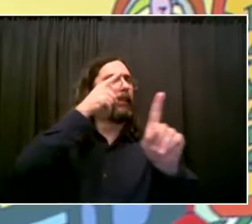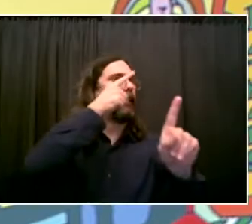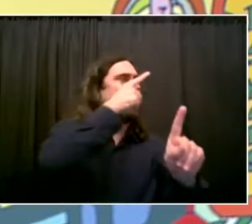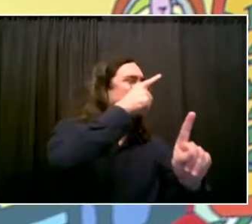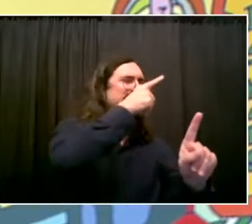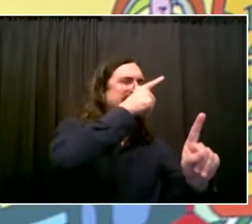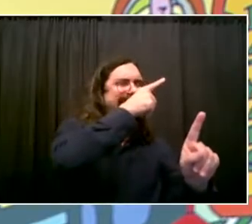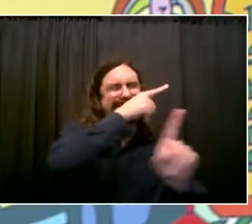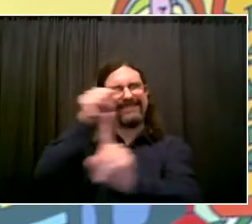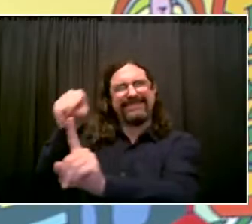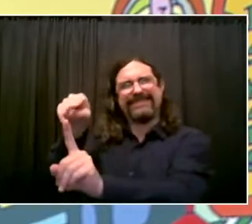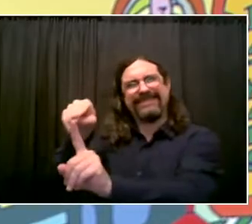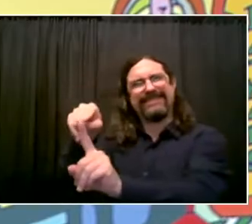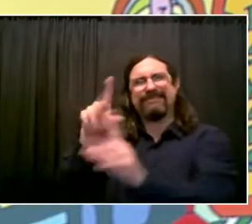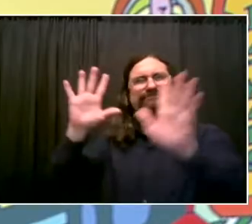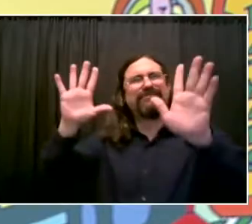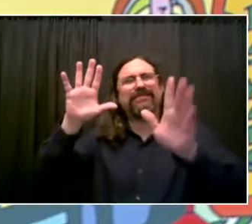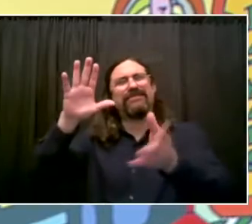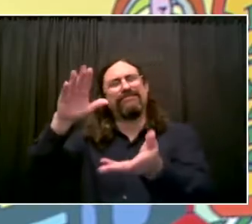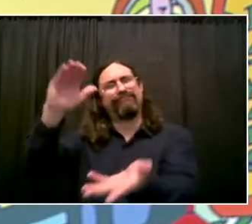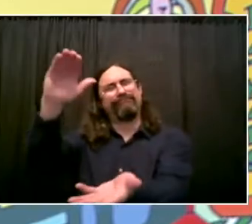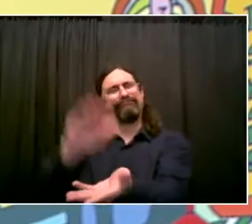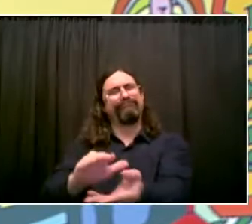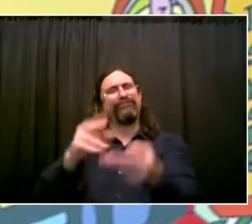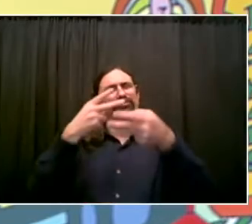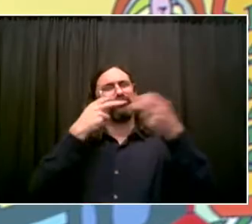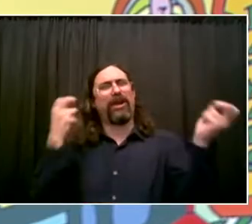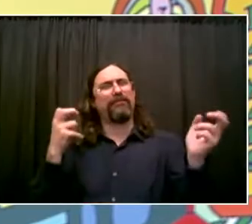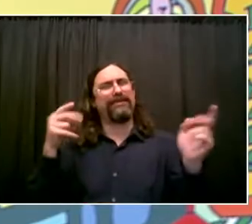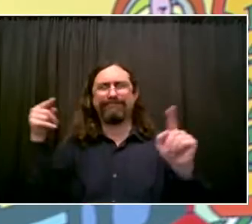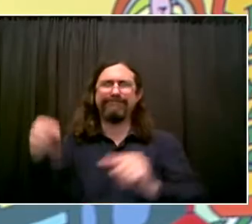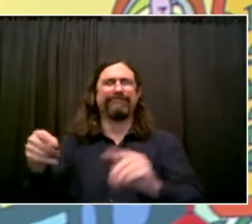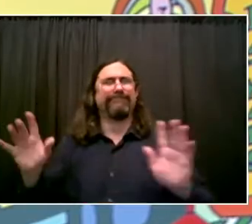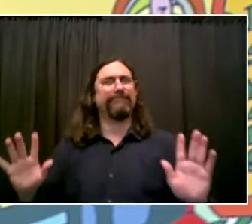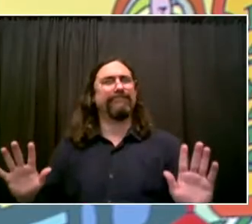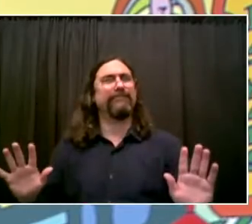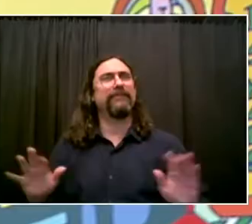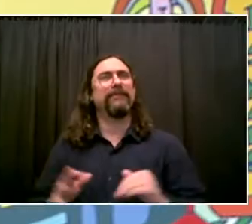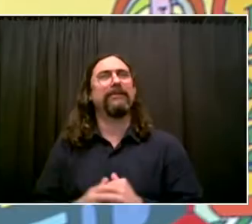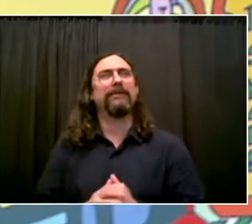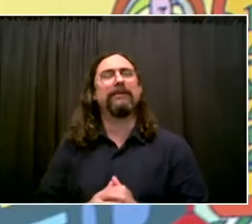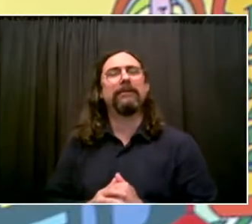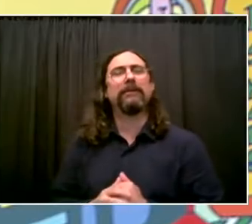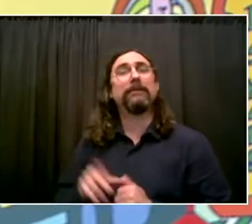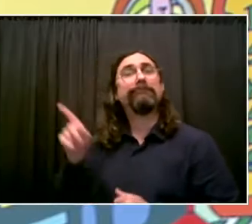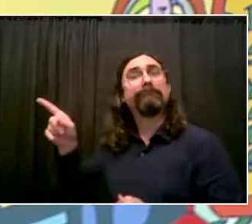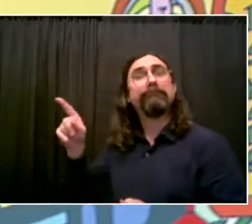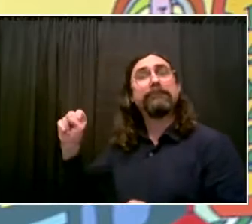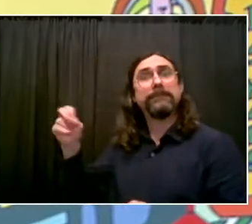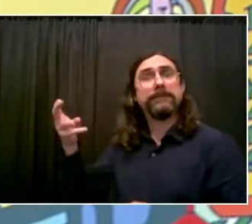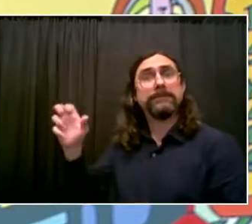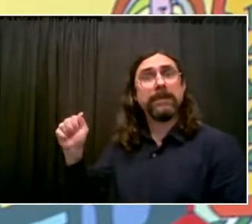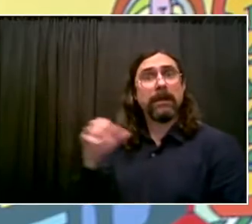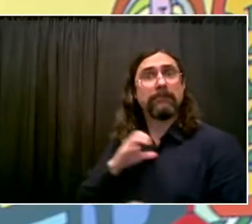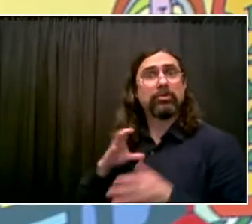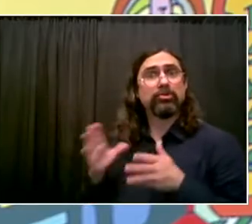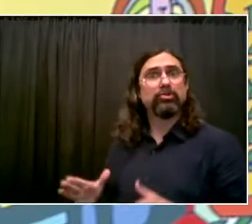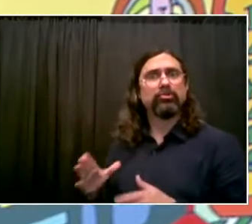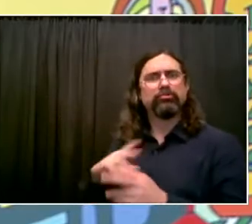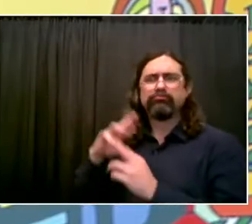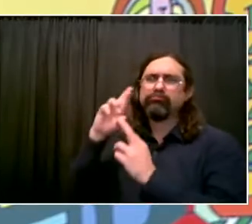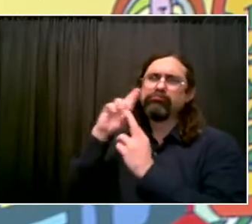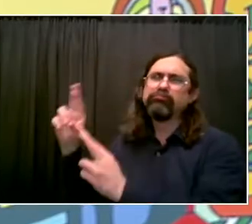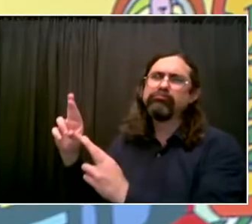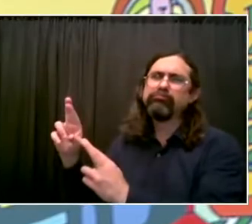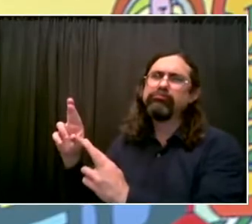of gun arrests in the first half of this year, but in ways that both are less alienating to communities and can